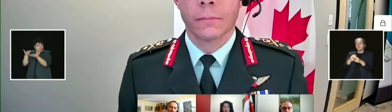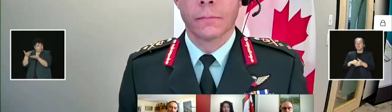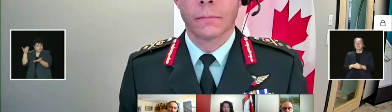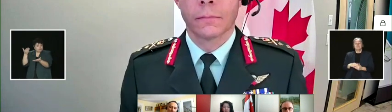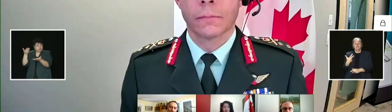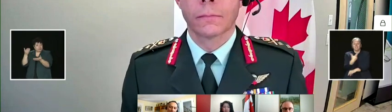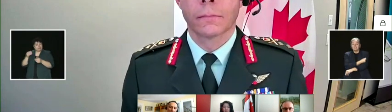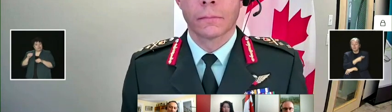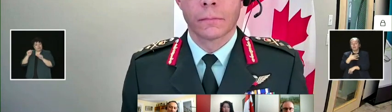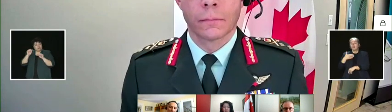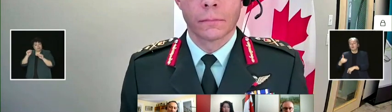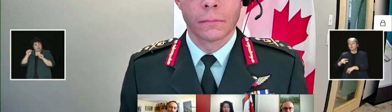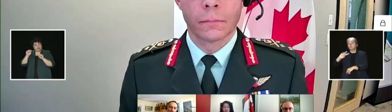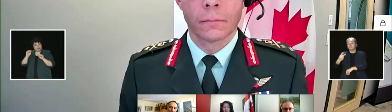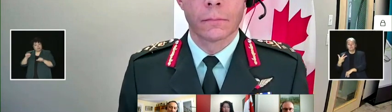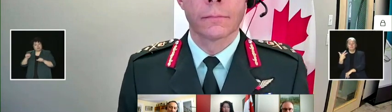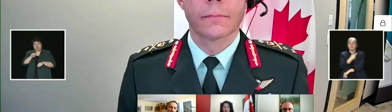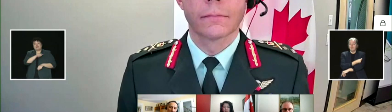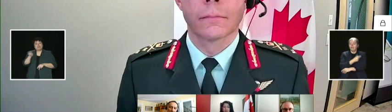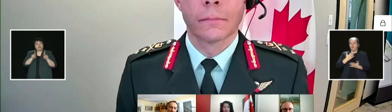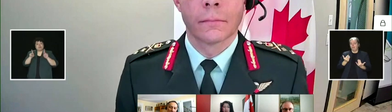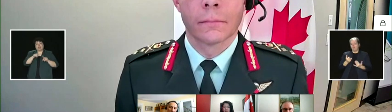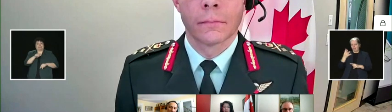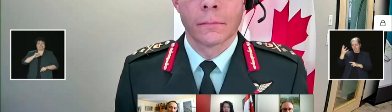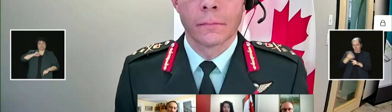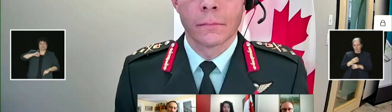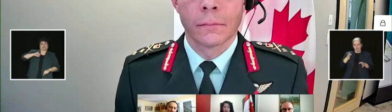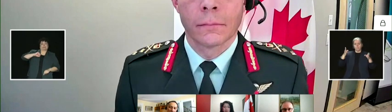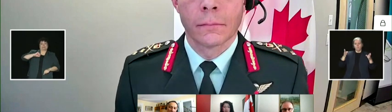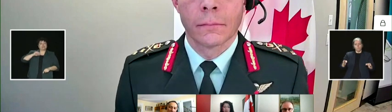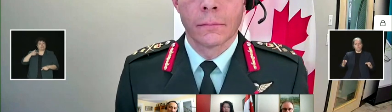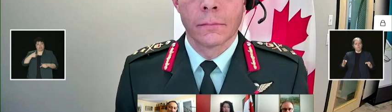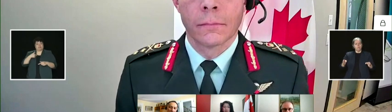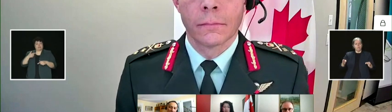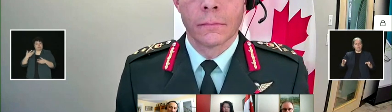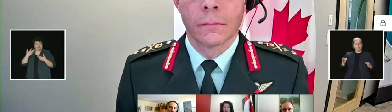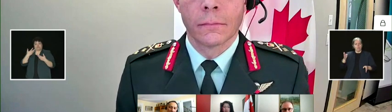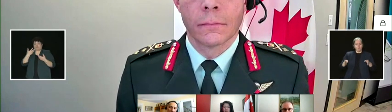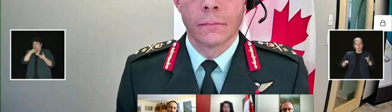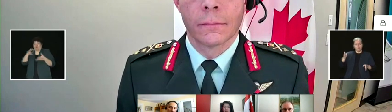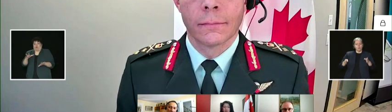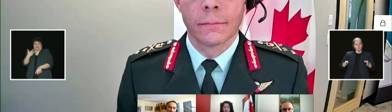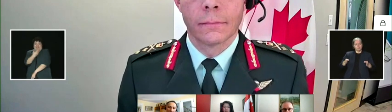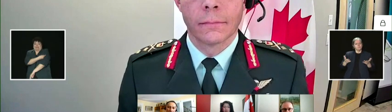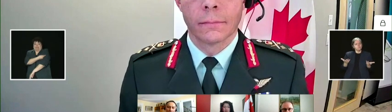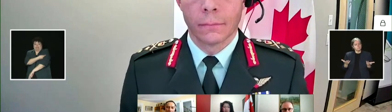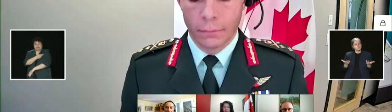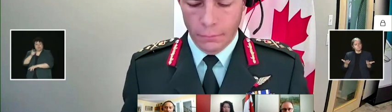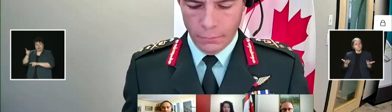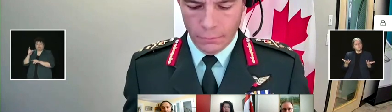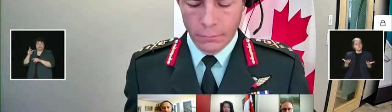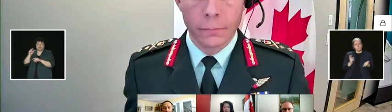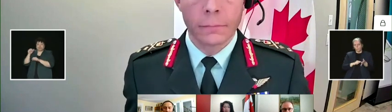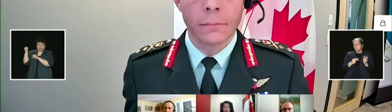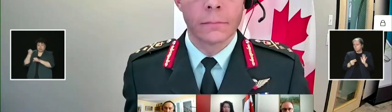we could possibly increase vaccine hesitancy because there's no hard science out there to prove that this actually works, and